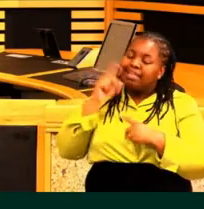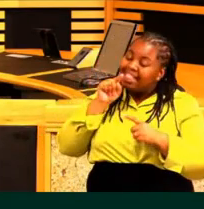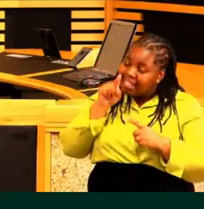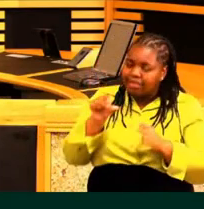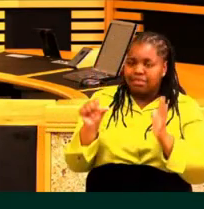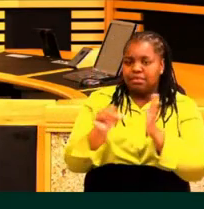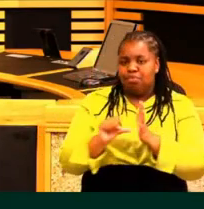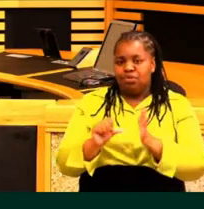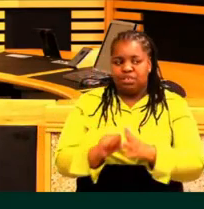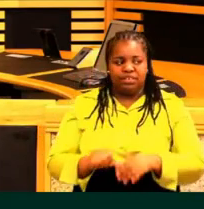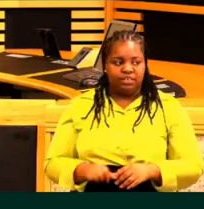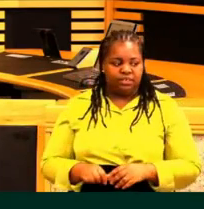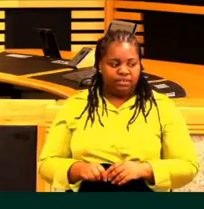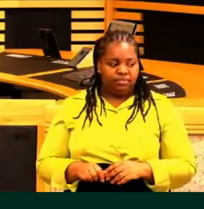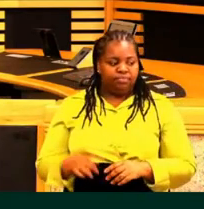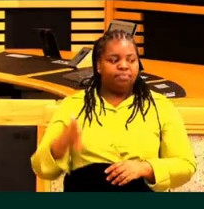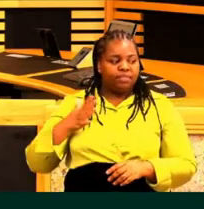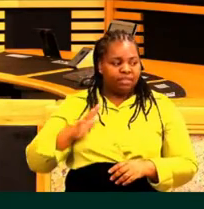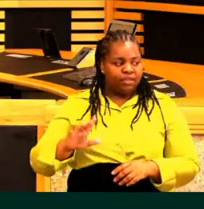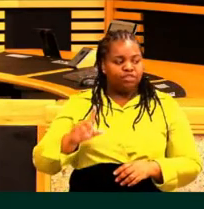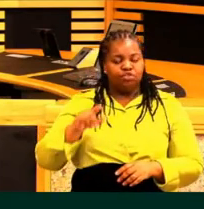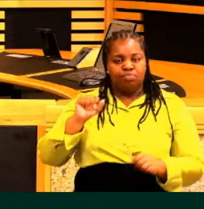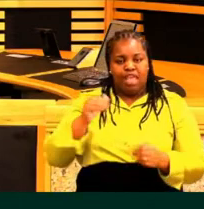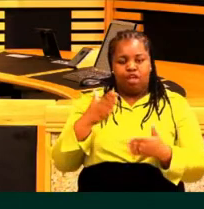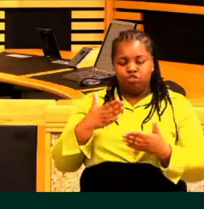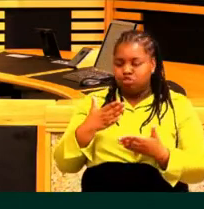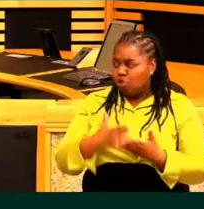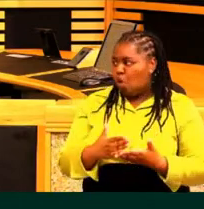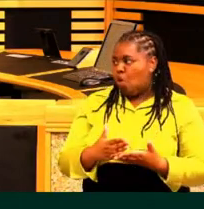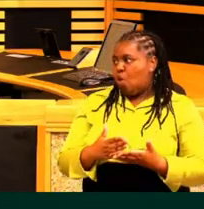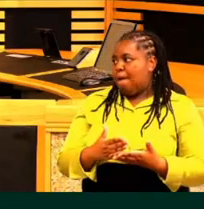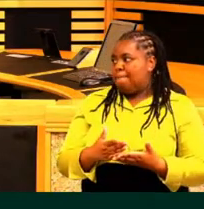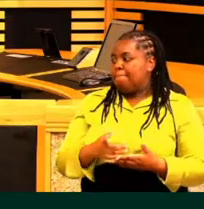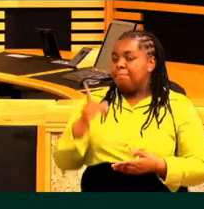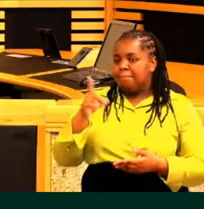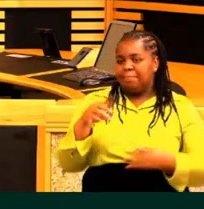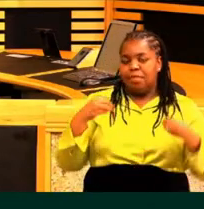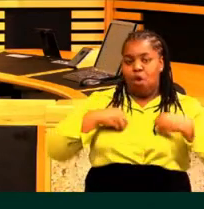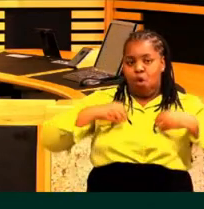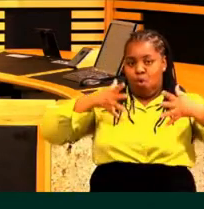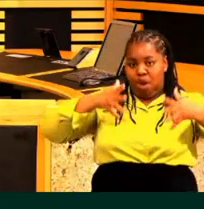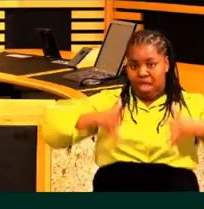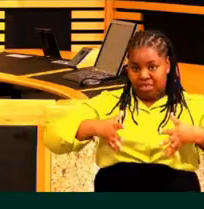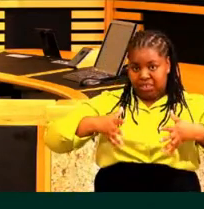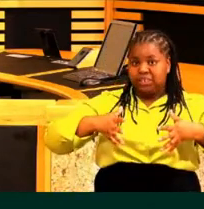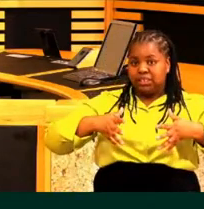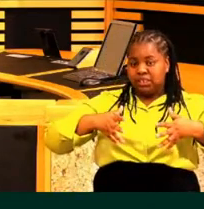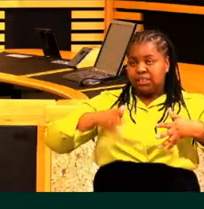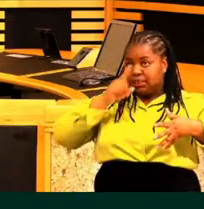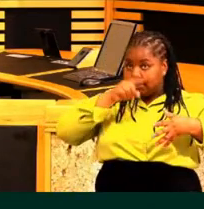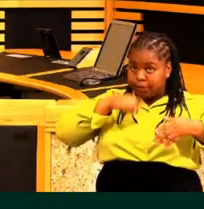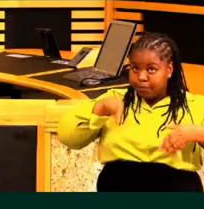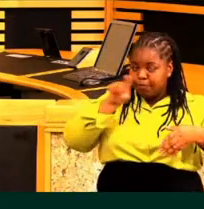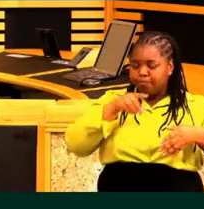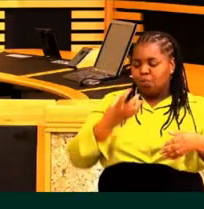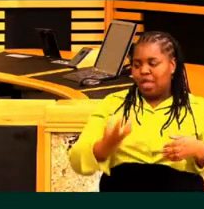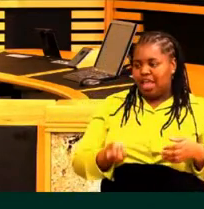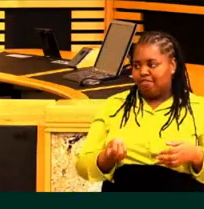important I just want to employ the smmes and entrepreneurial division